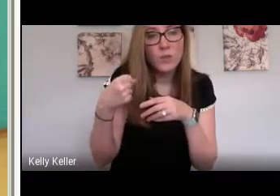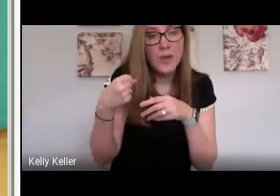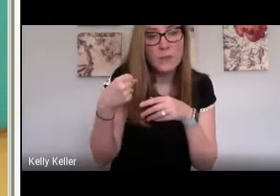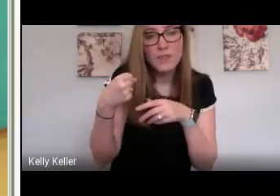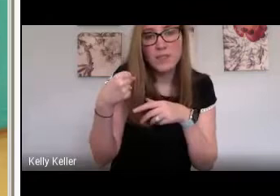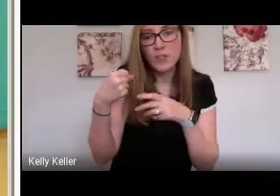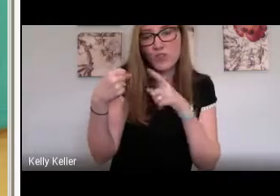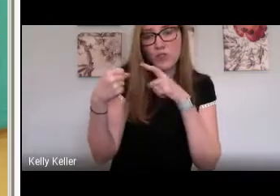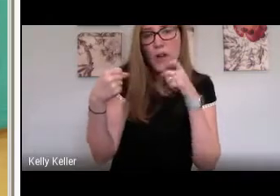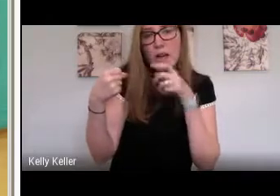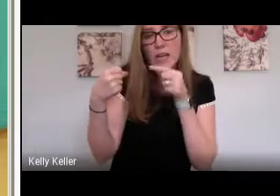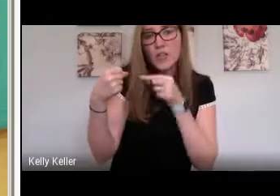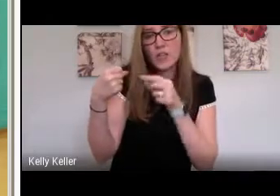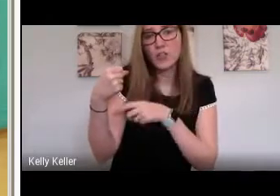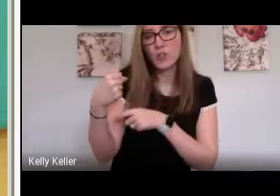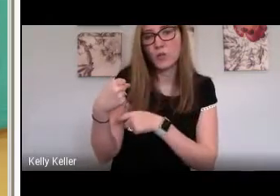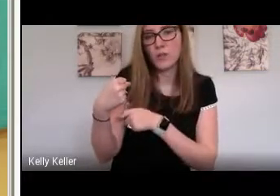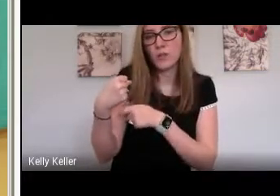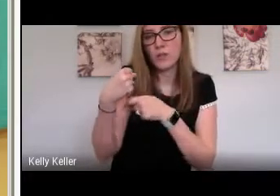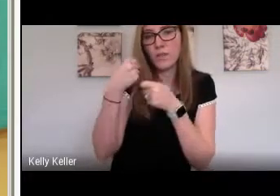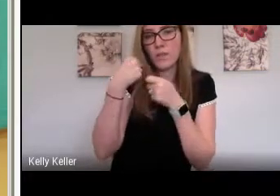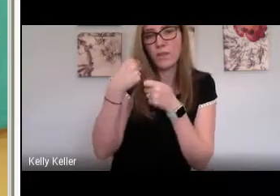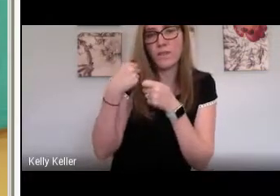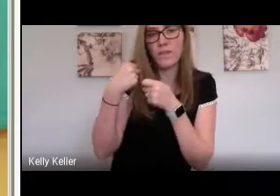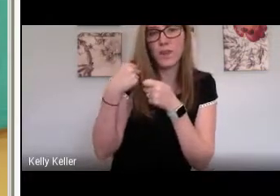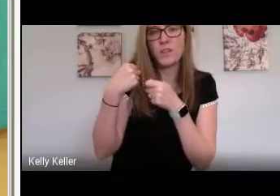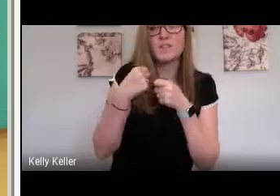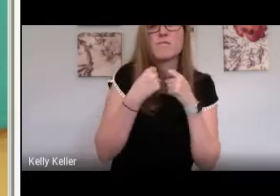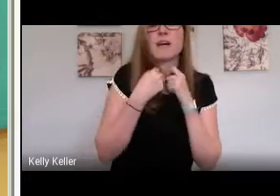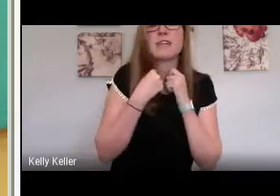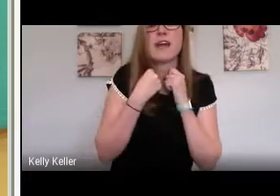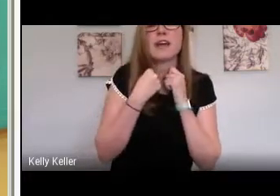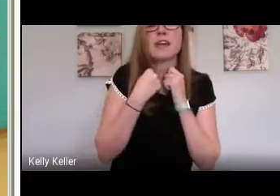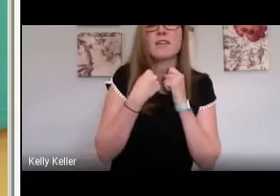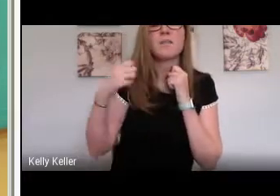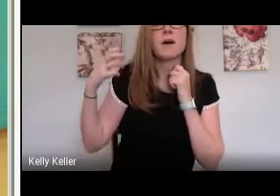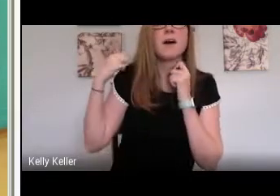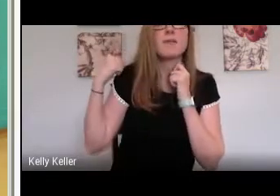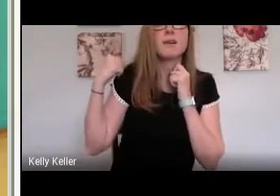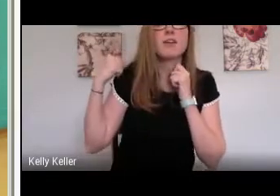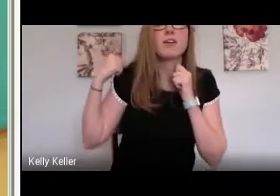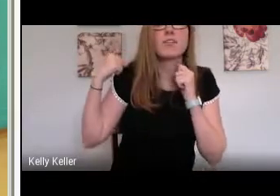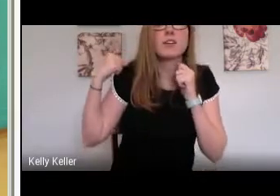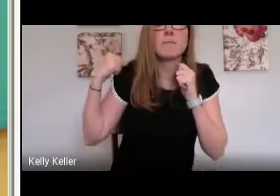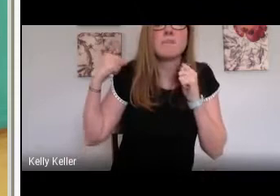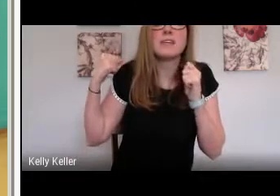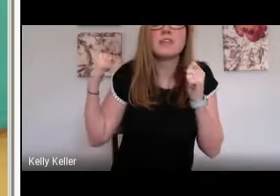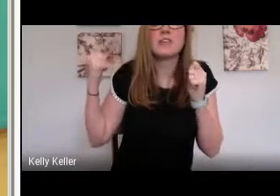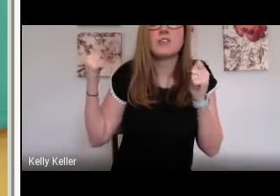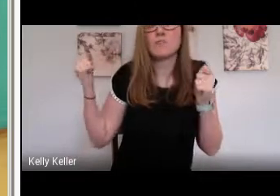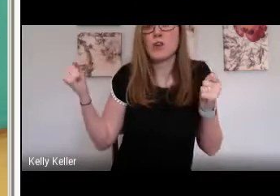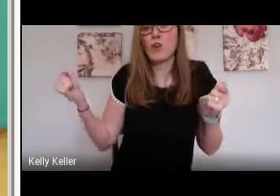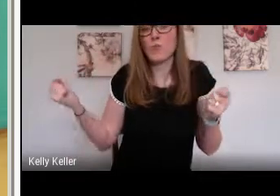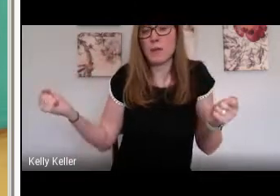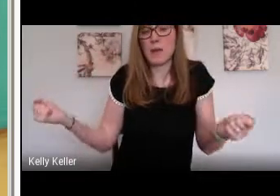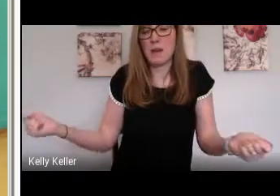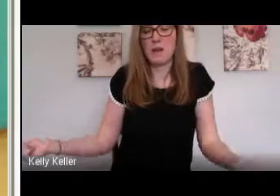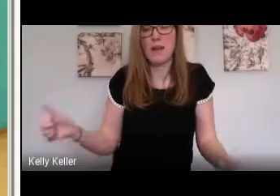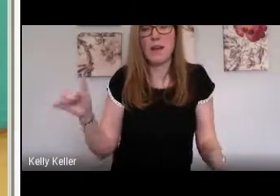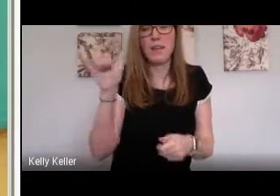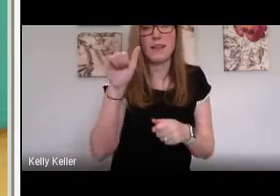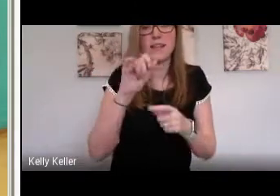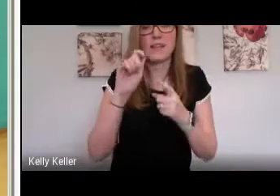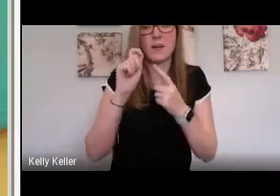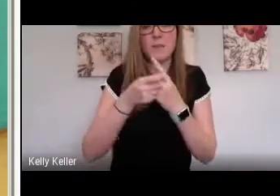grips the dry glue the front of my neck behind my car peels me open